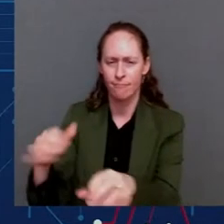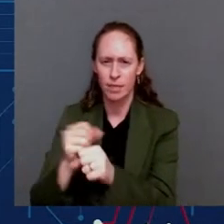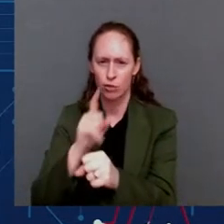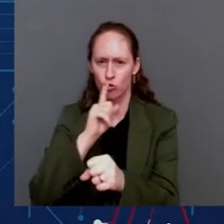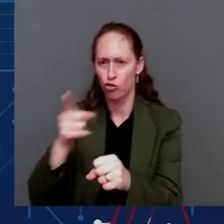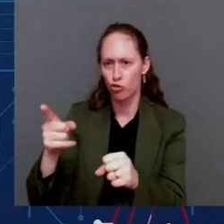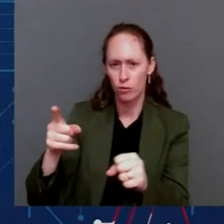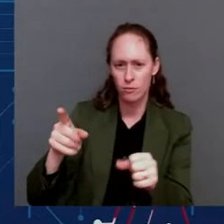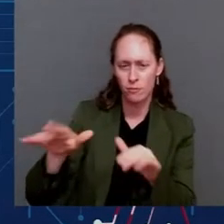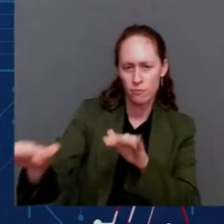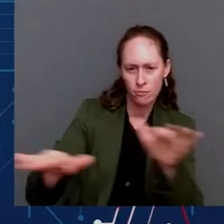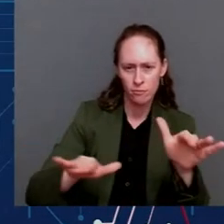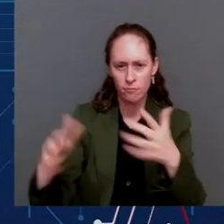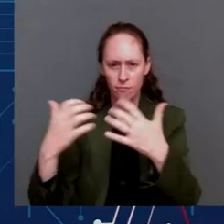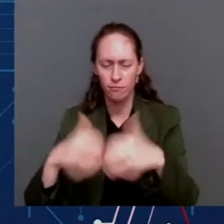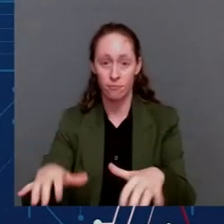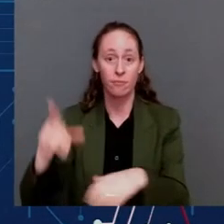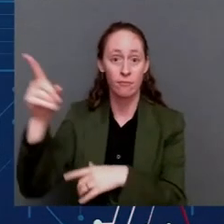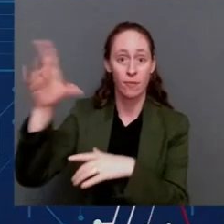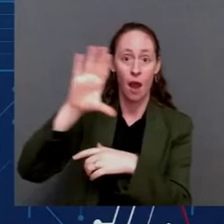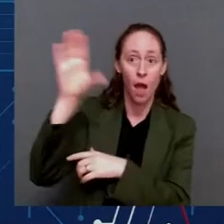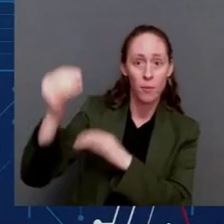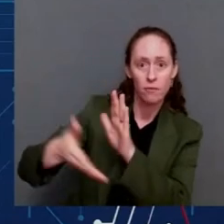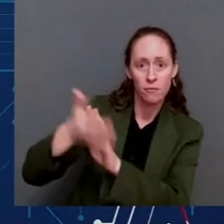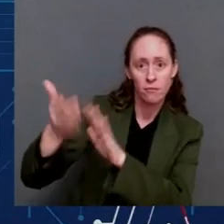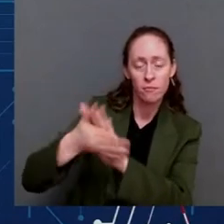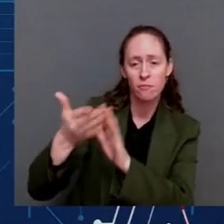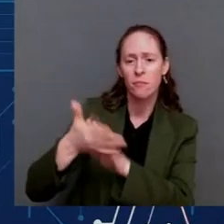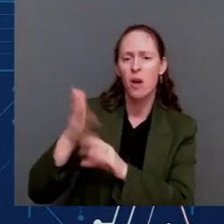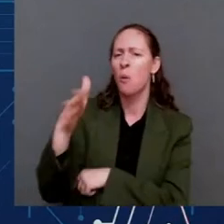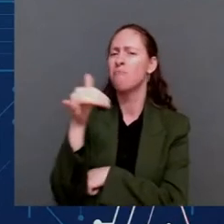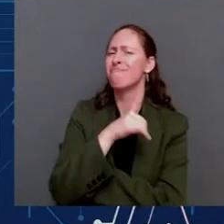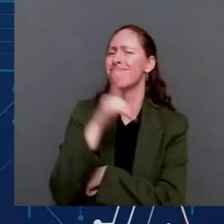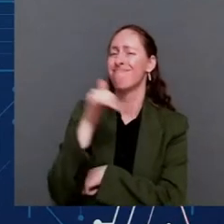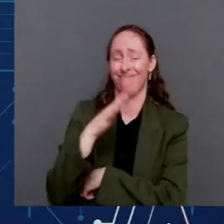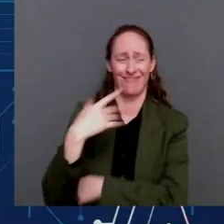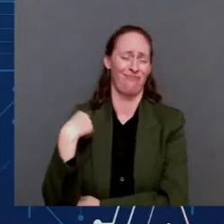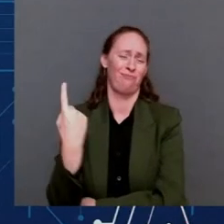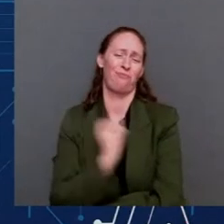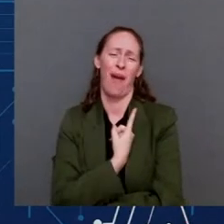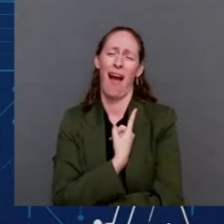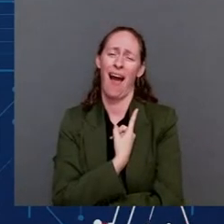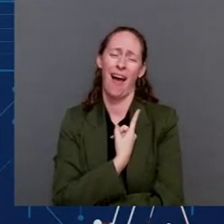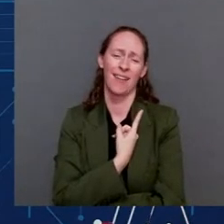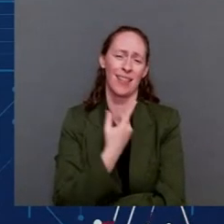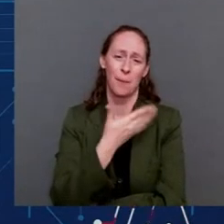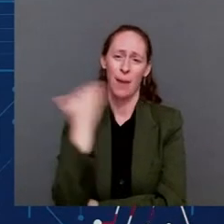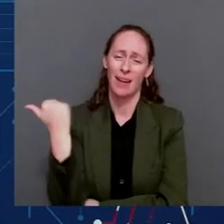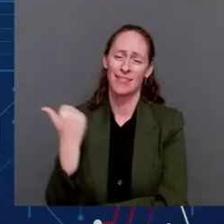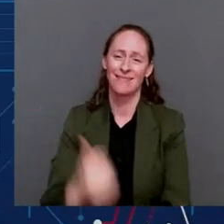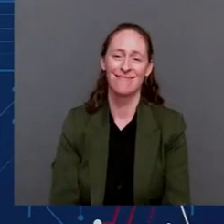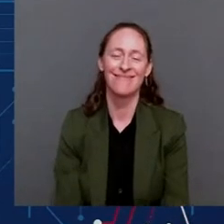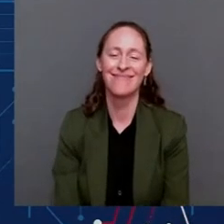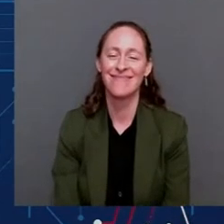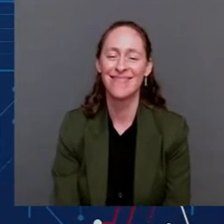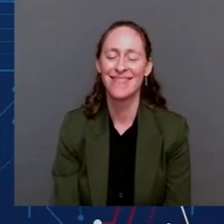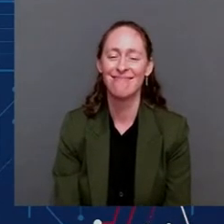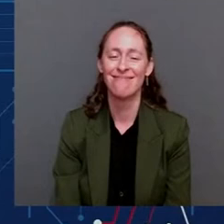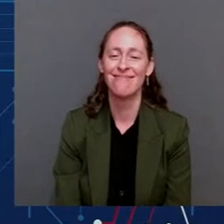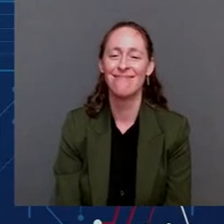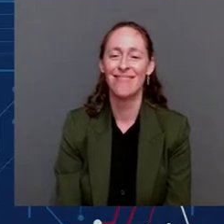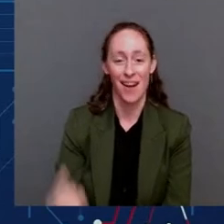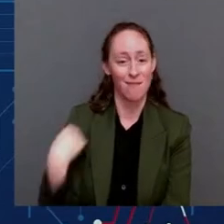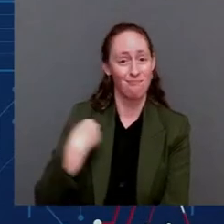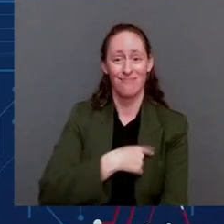are second to none, and I couldn't be more proud to work side by side with them each day. In fact, everything you see